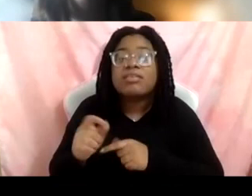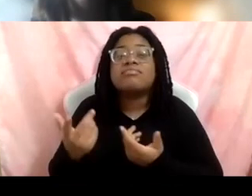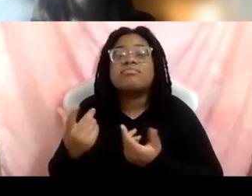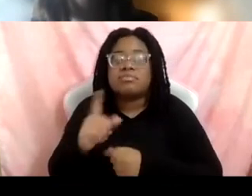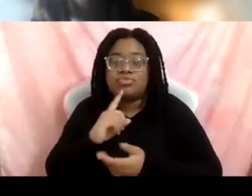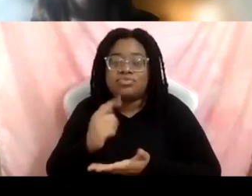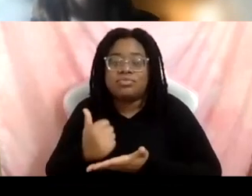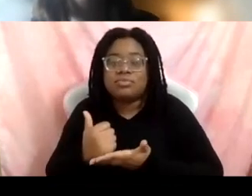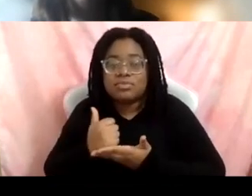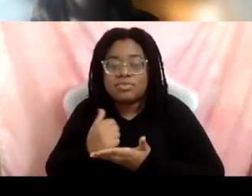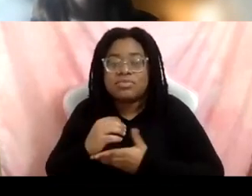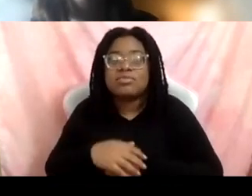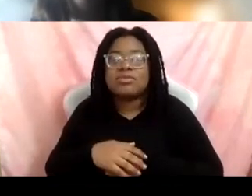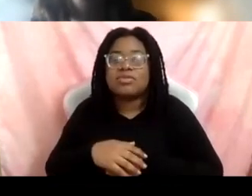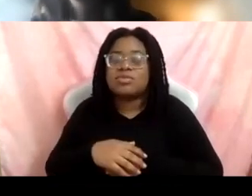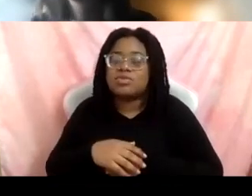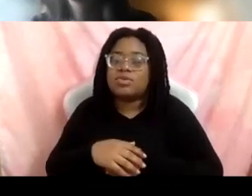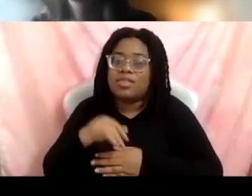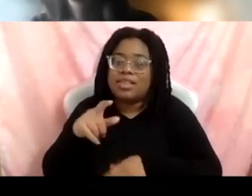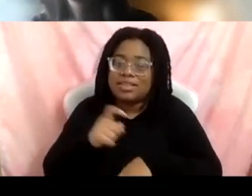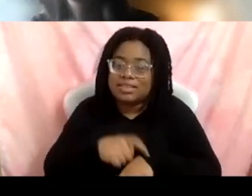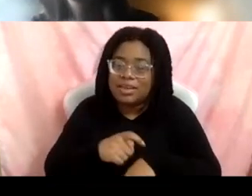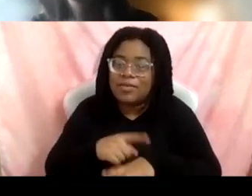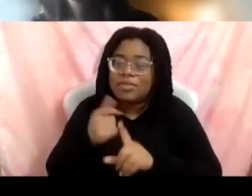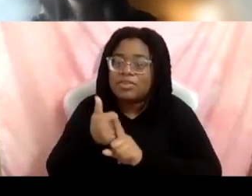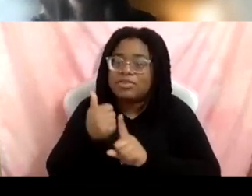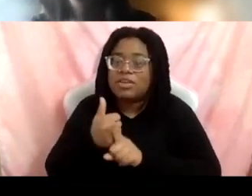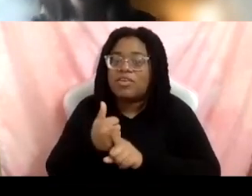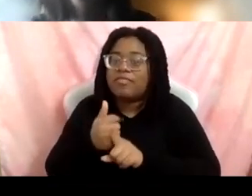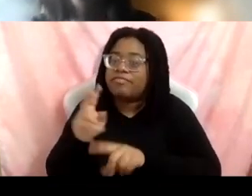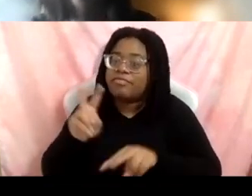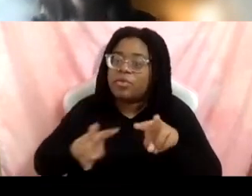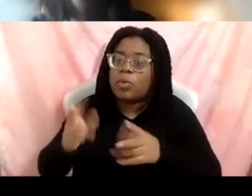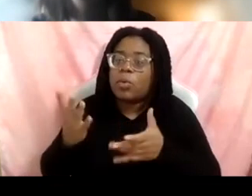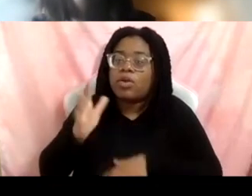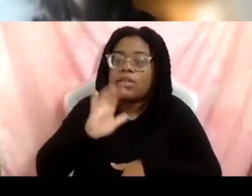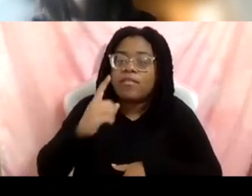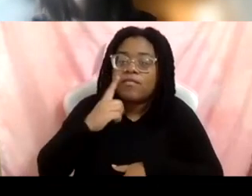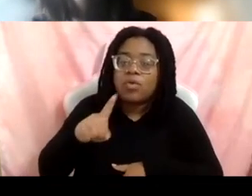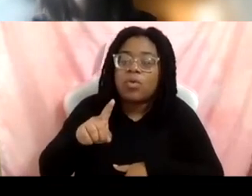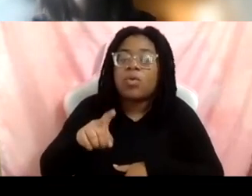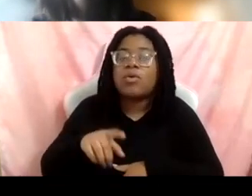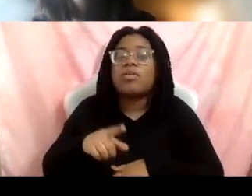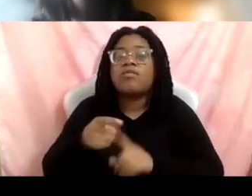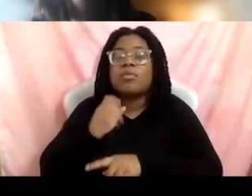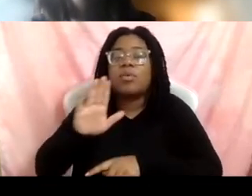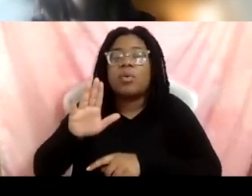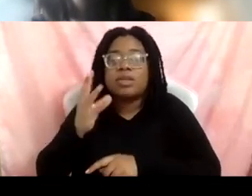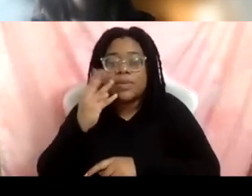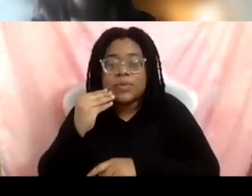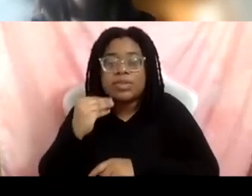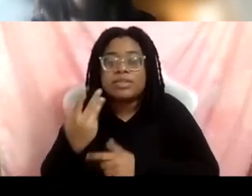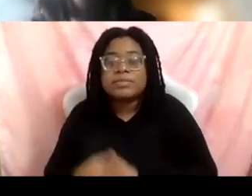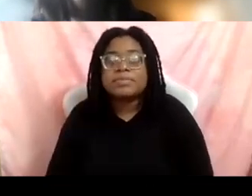So really spend time with yourself and evaluate what you're looking for out of your experience.